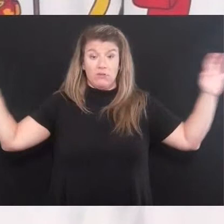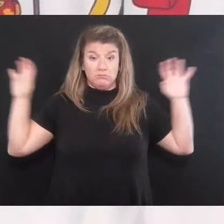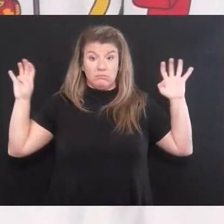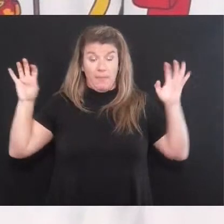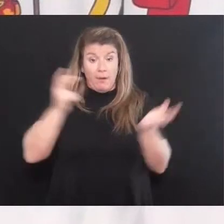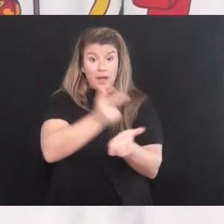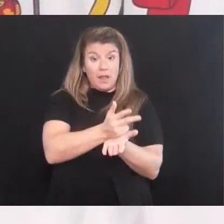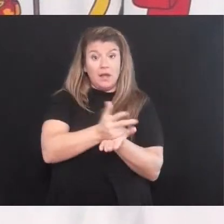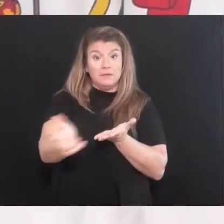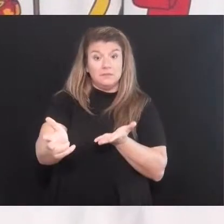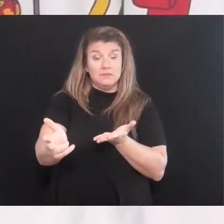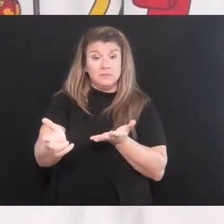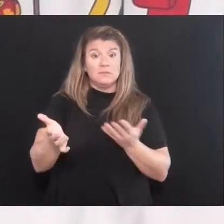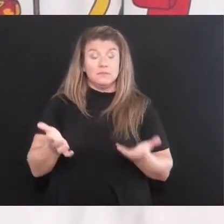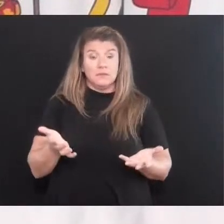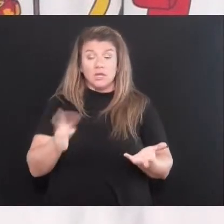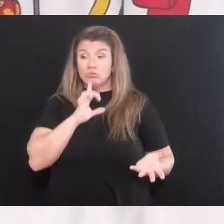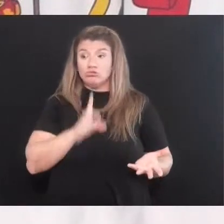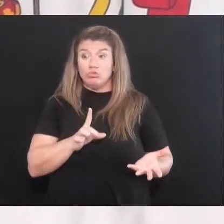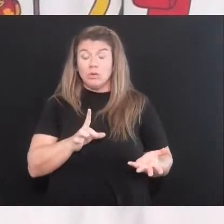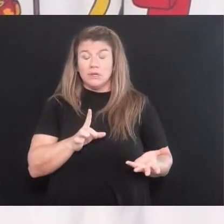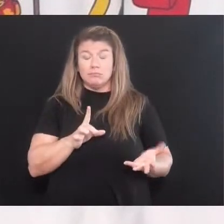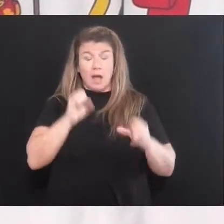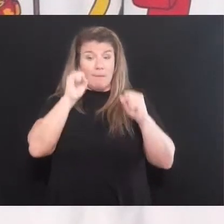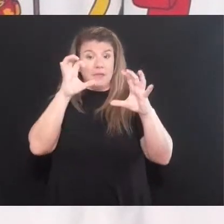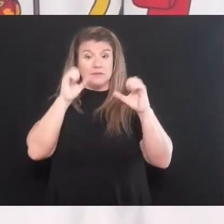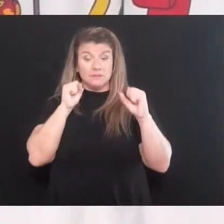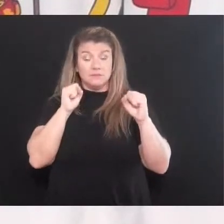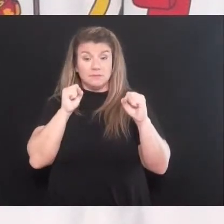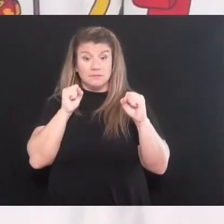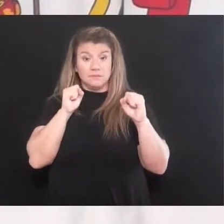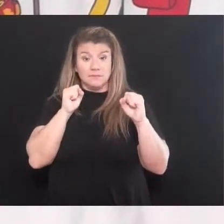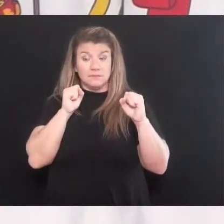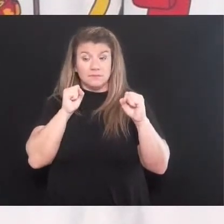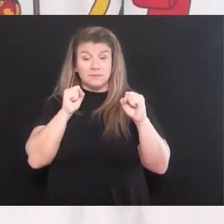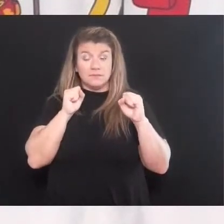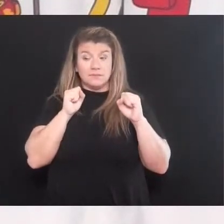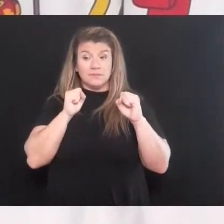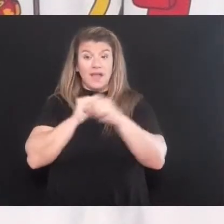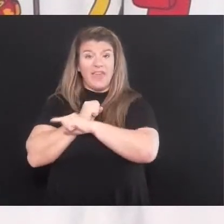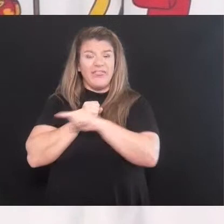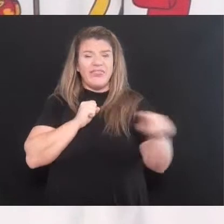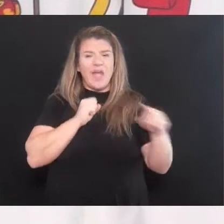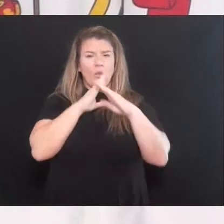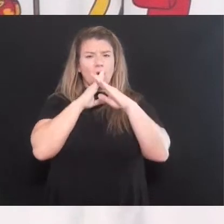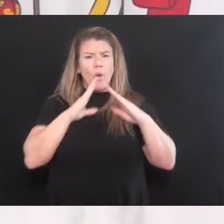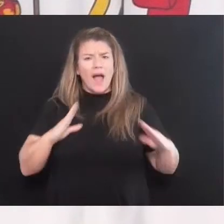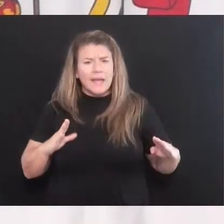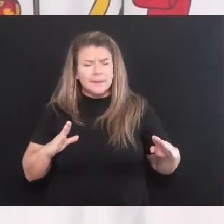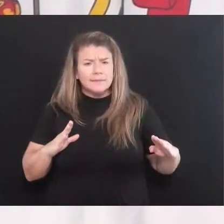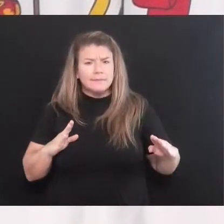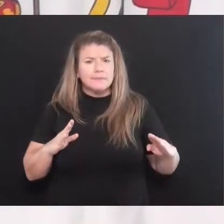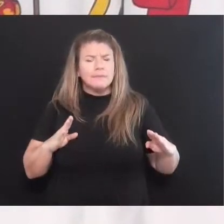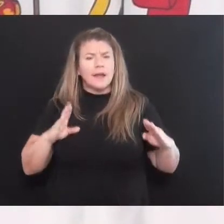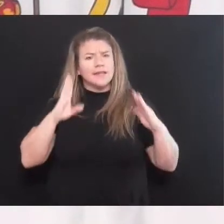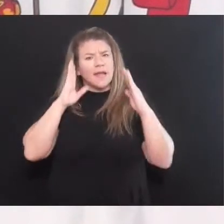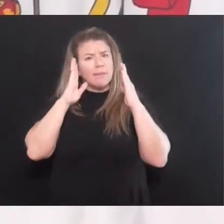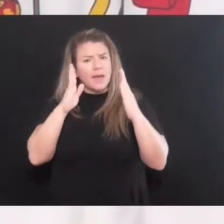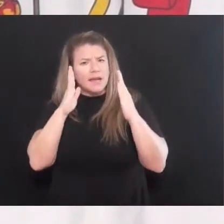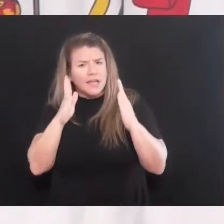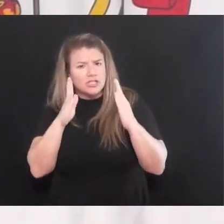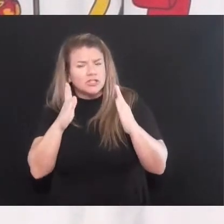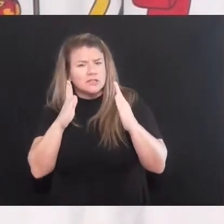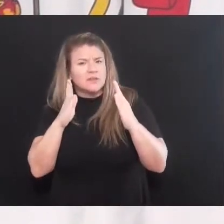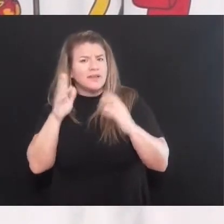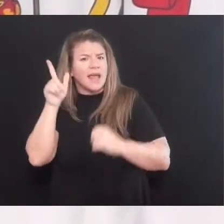lot. I mean, it was unbelievable. And those kids were quiet, and they listened. I had the